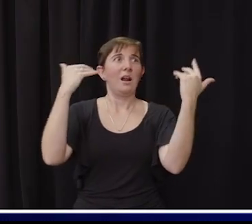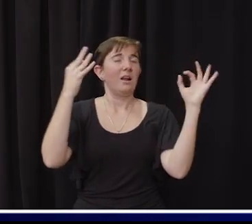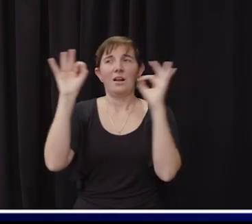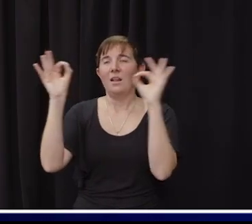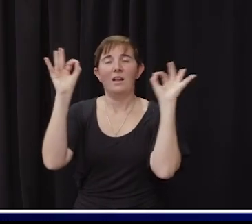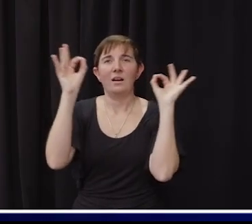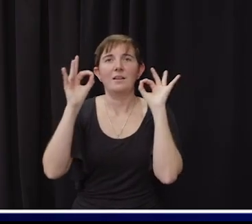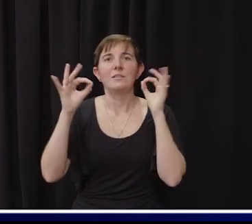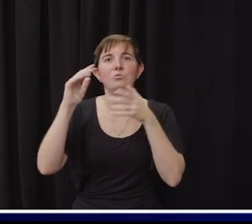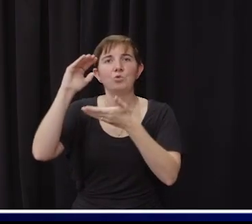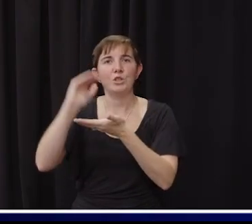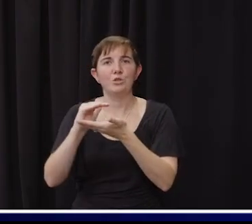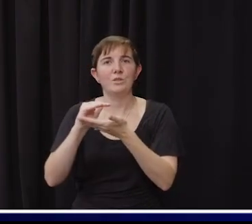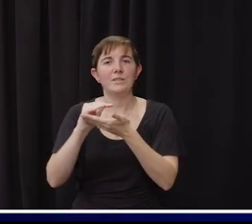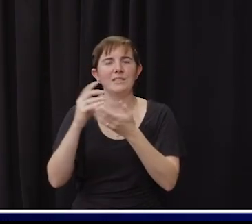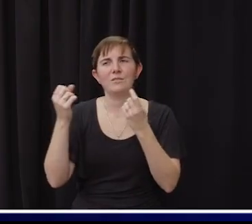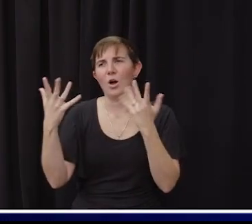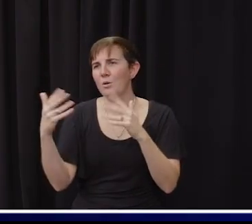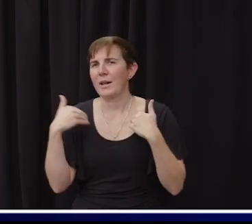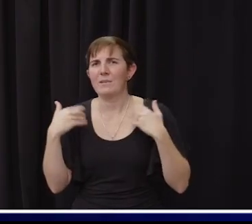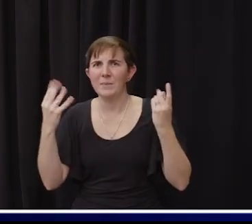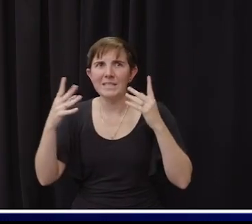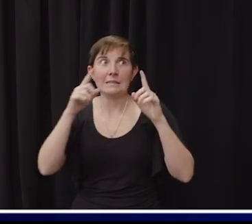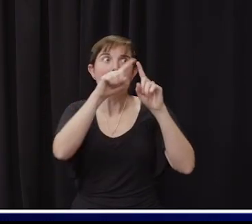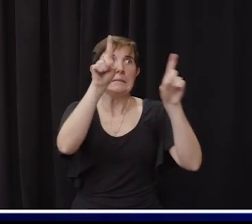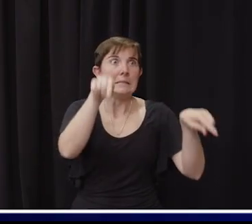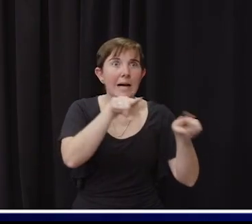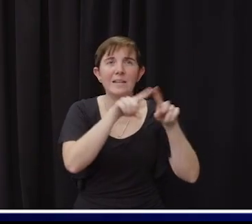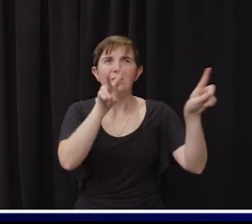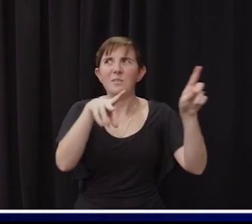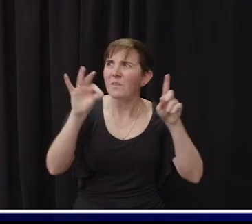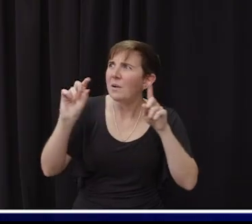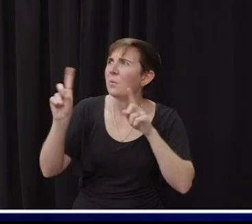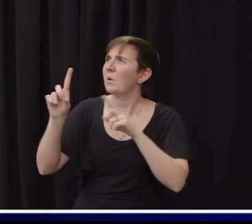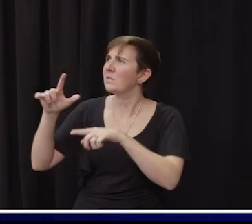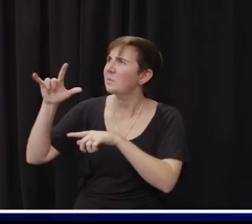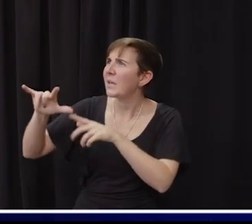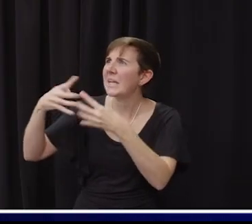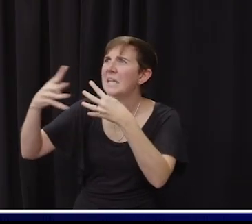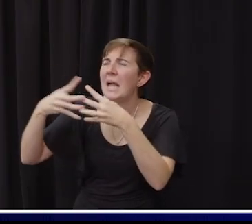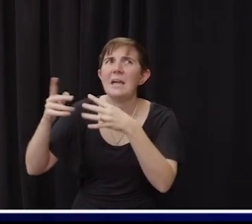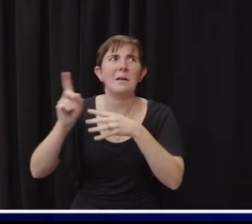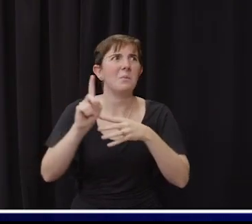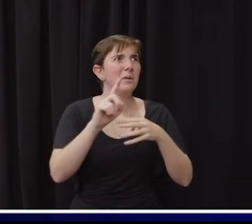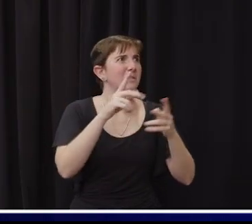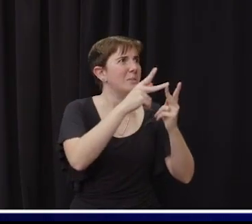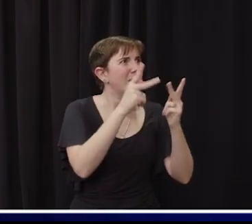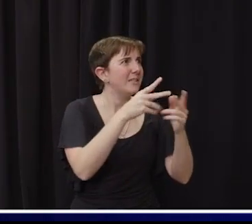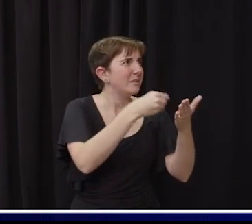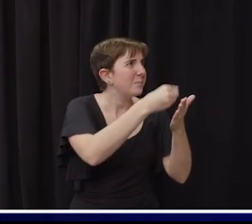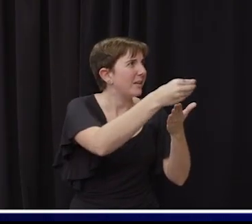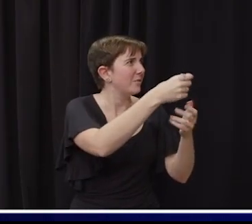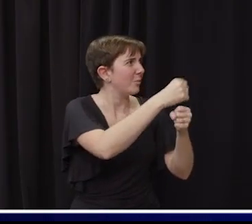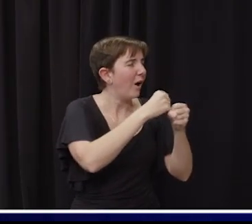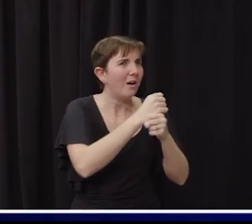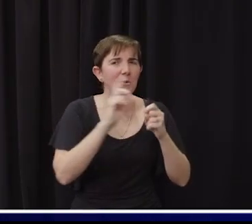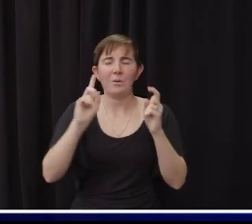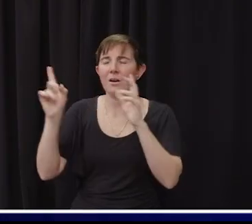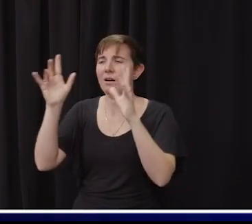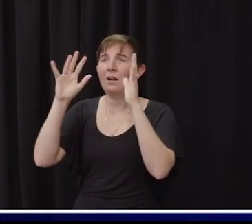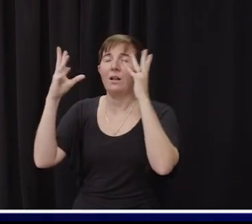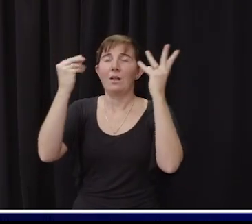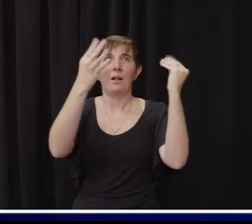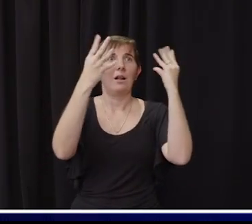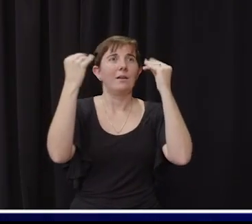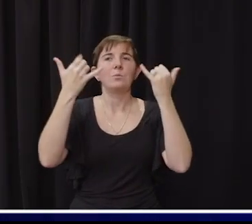look at: signage, wayfinding, trying to find your gate, trying to find that place where you want to have some coffee. And